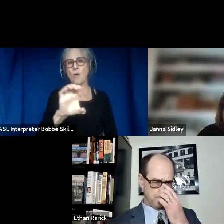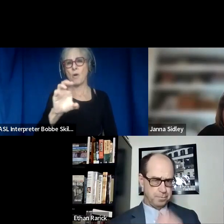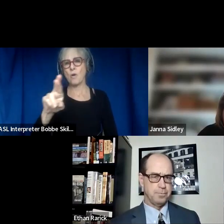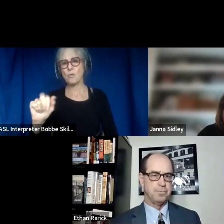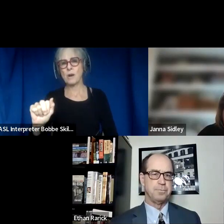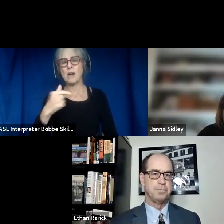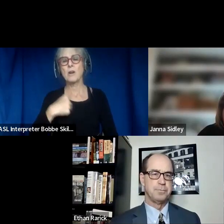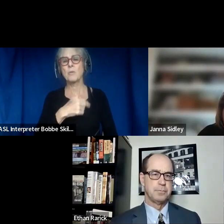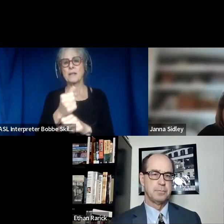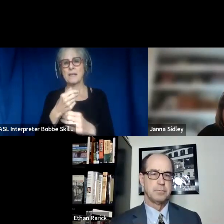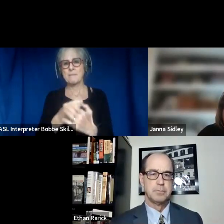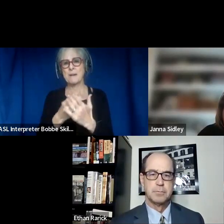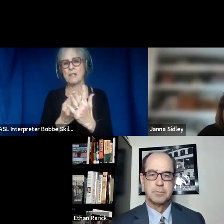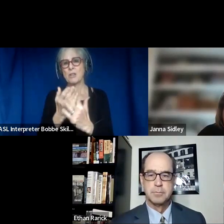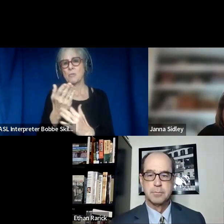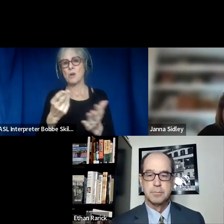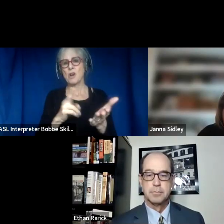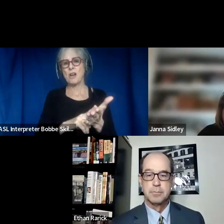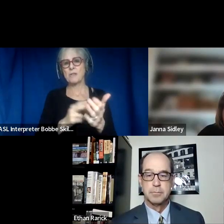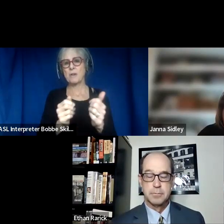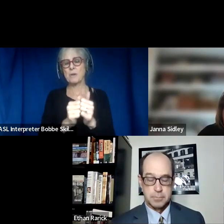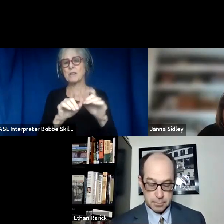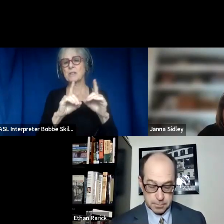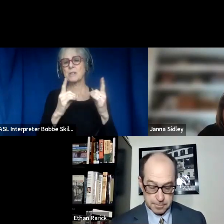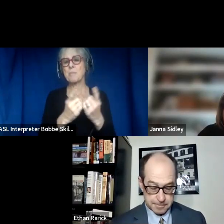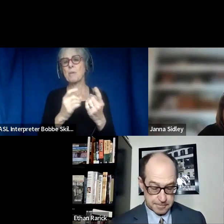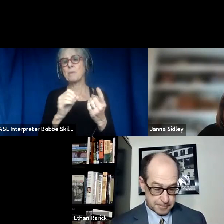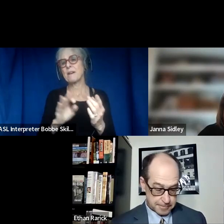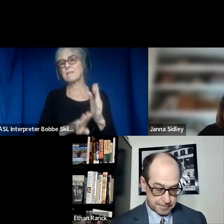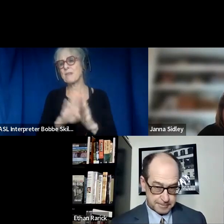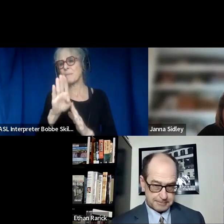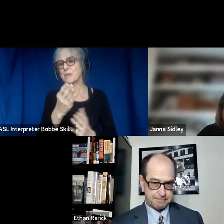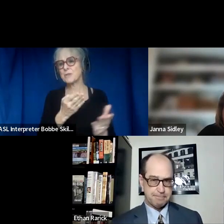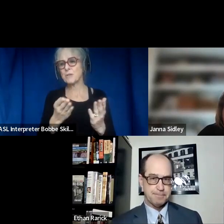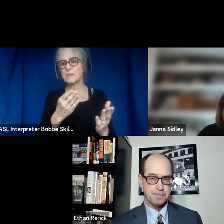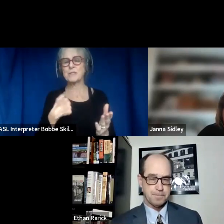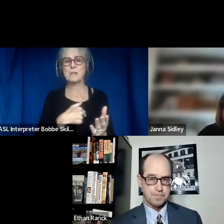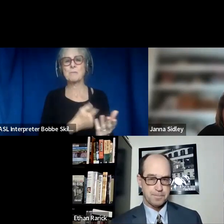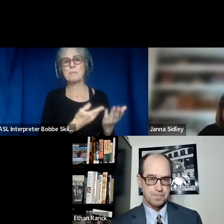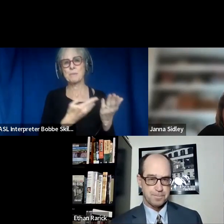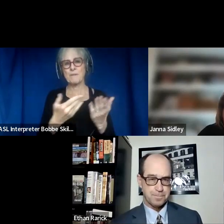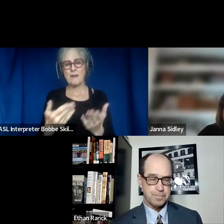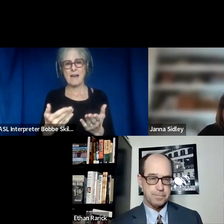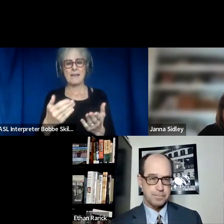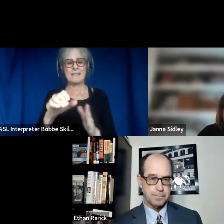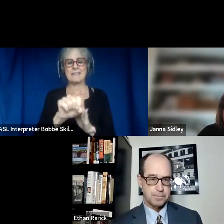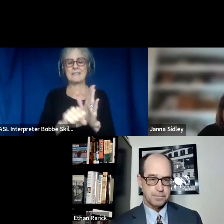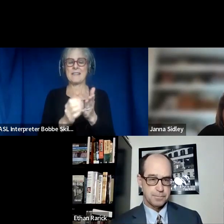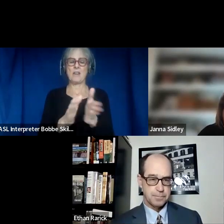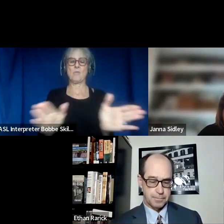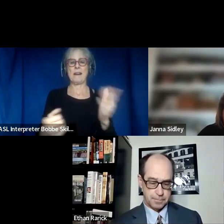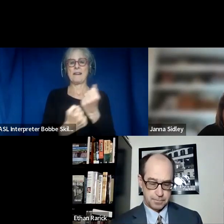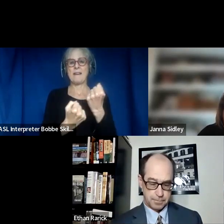are funded by a contract with the Department of Developmental Services, and we provide statewide advocacy for regional